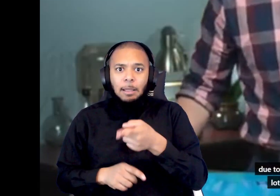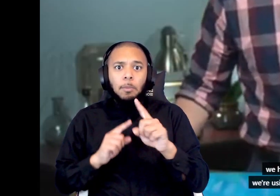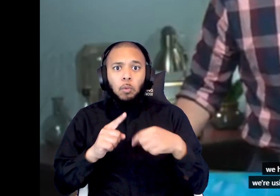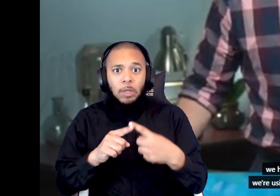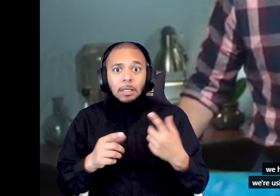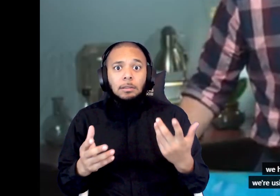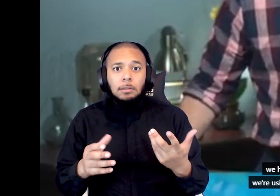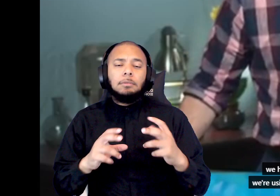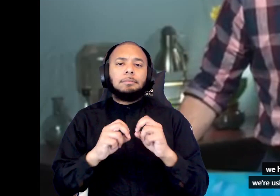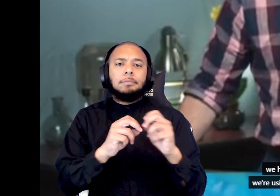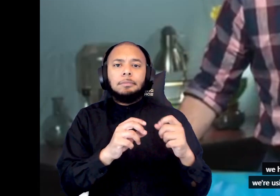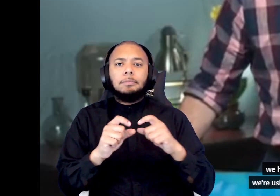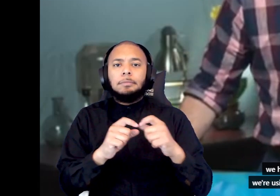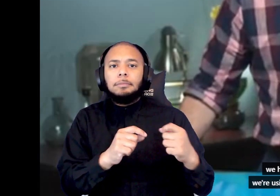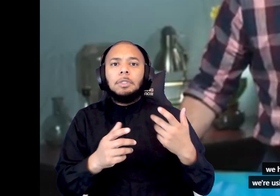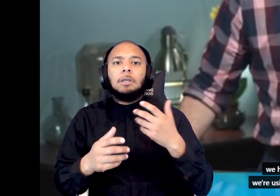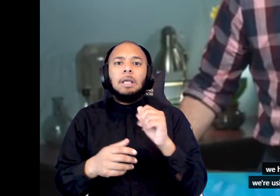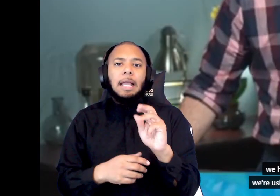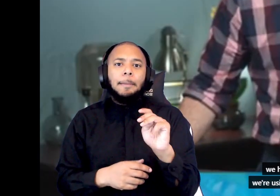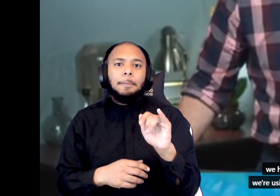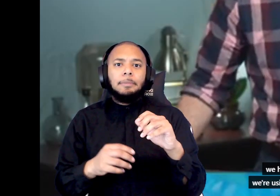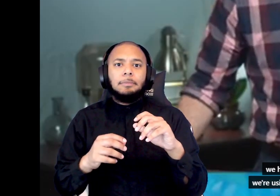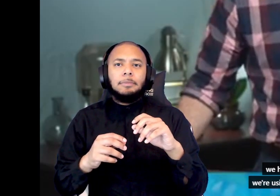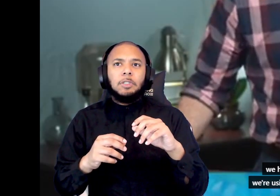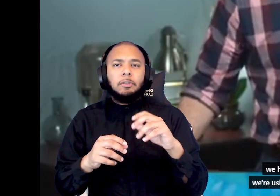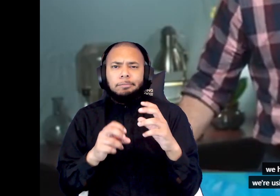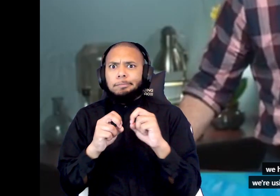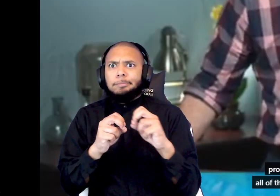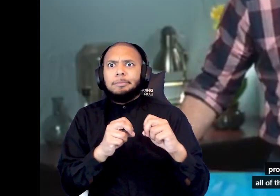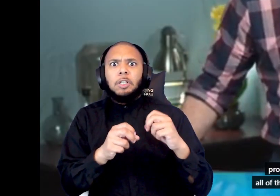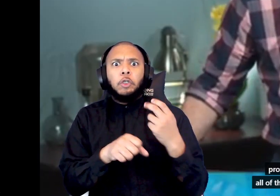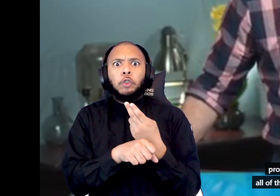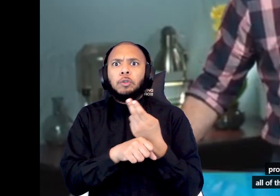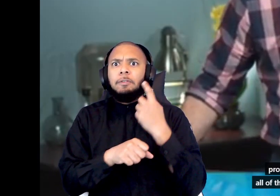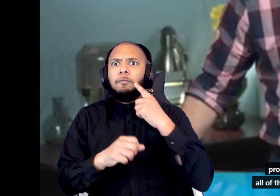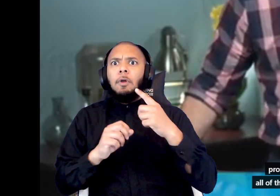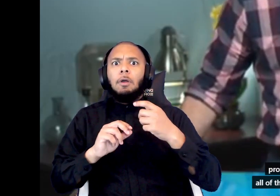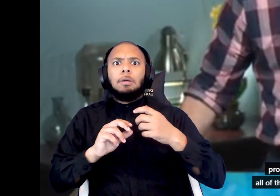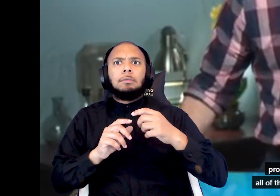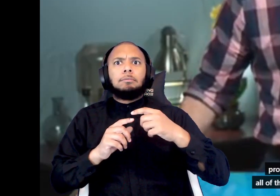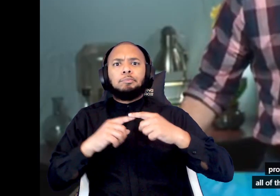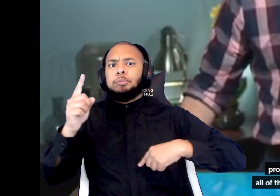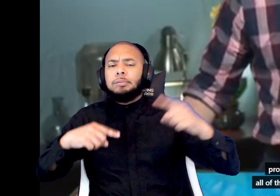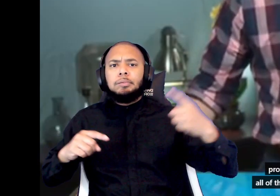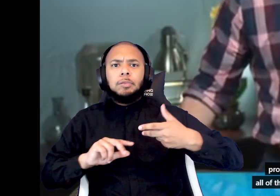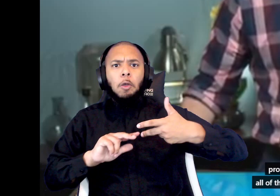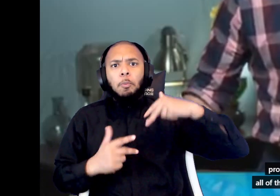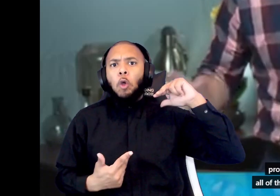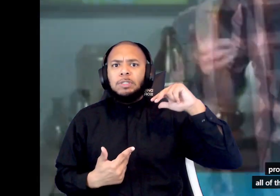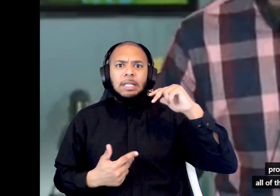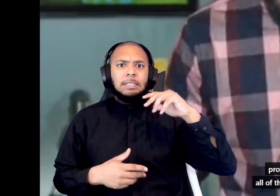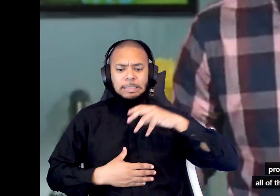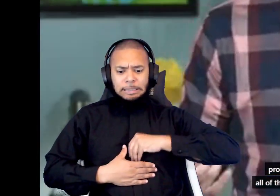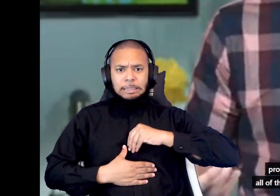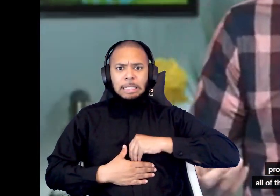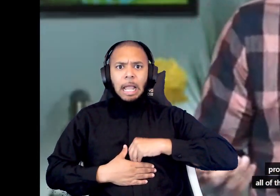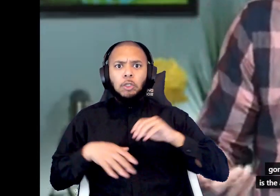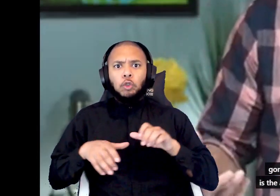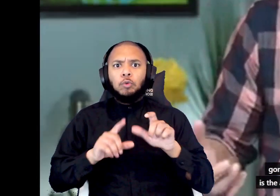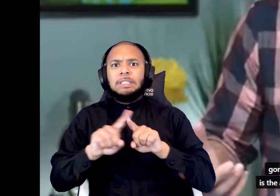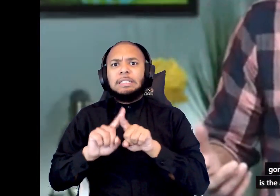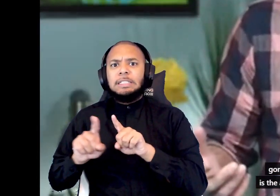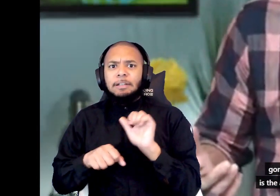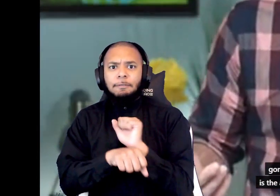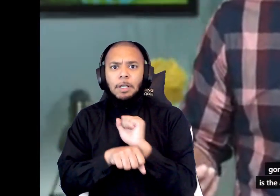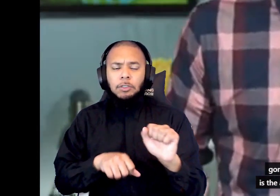due to the fact that we have so many amino acids that we're using to build thousands of different proteins in our body to carry out all of those functions. Another one